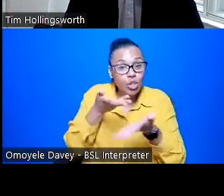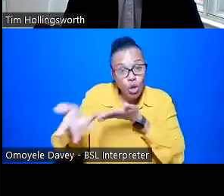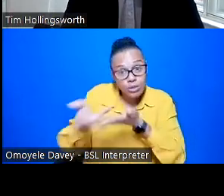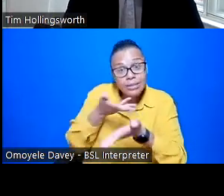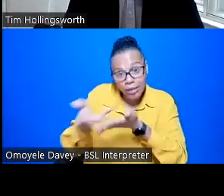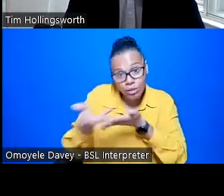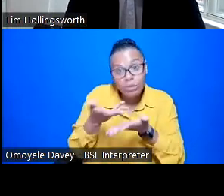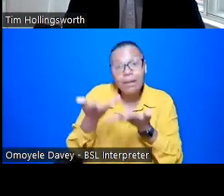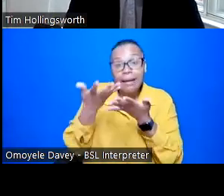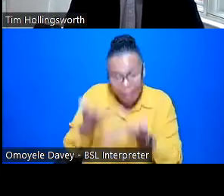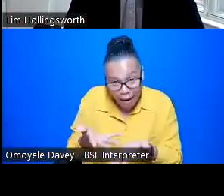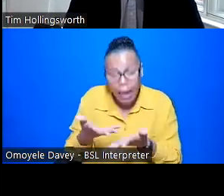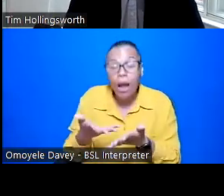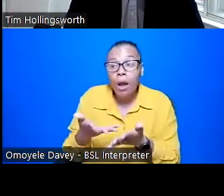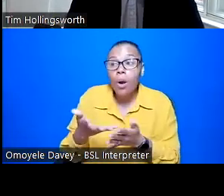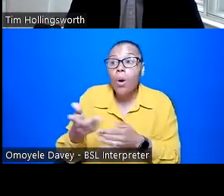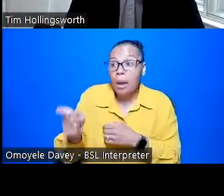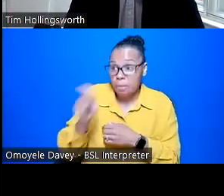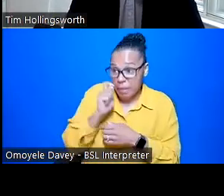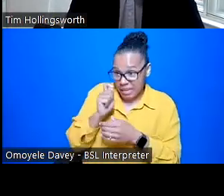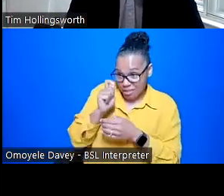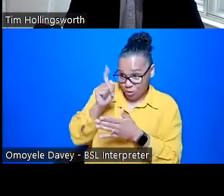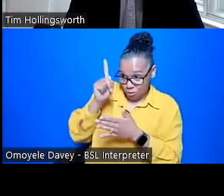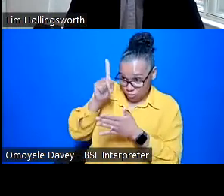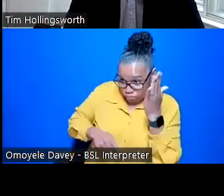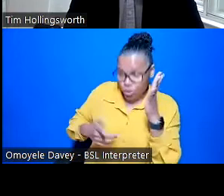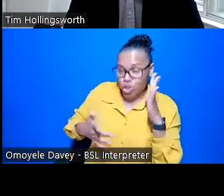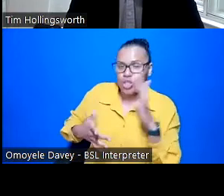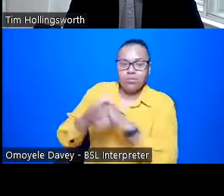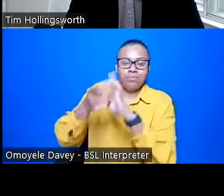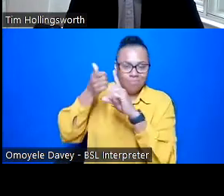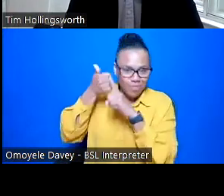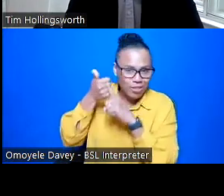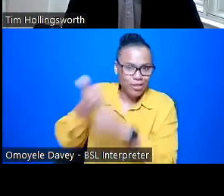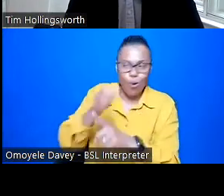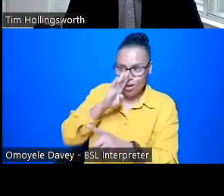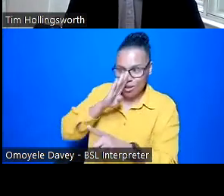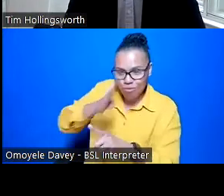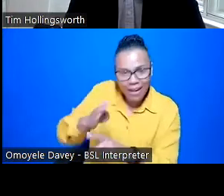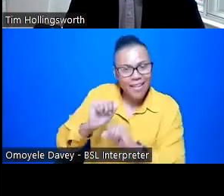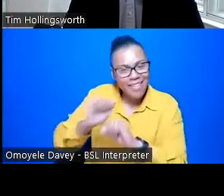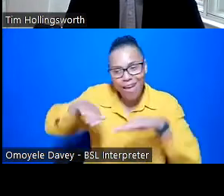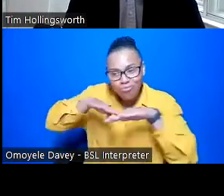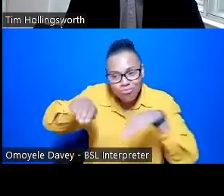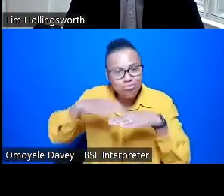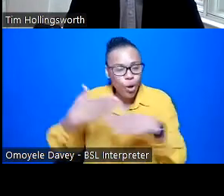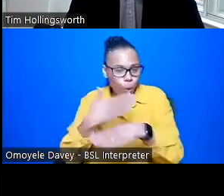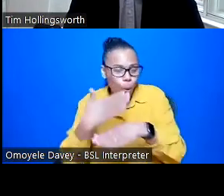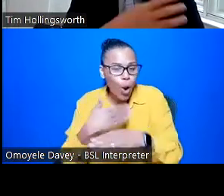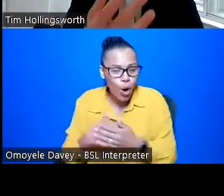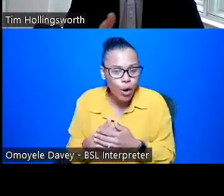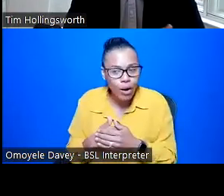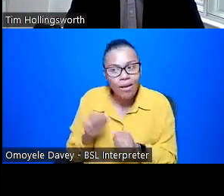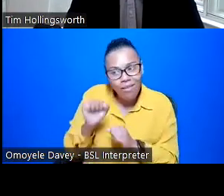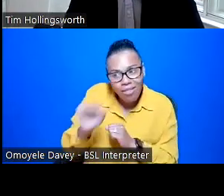a bid from to support them directly in relation to their aquatic development work and the contribution that particularly they're making.